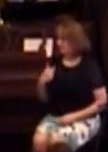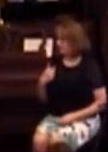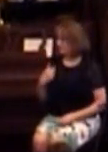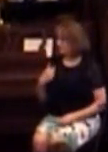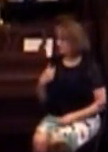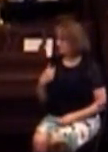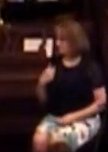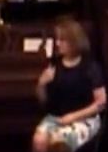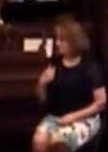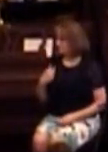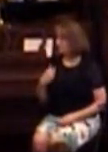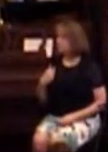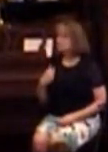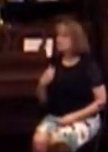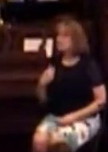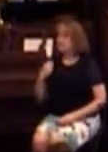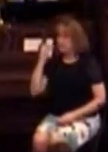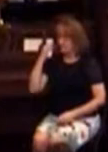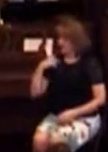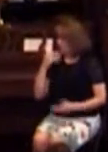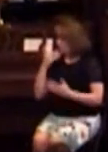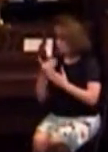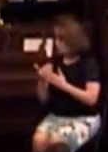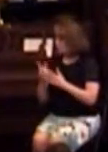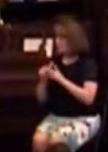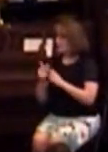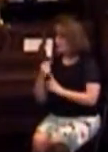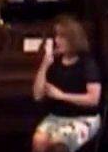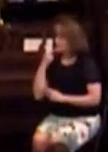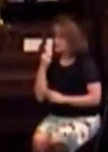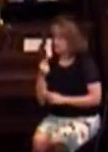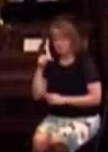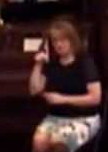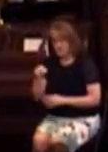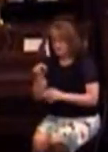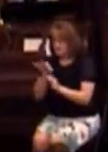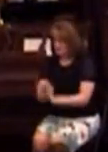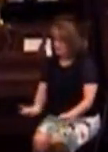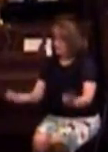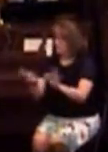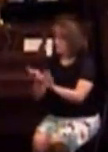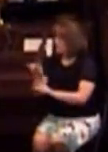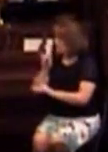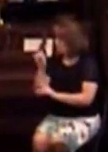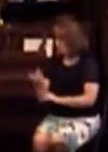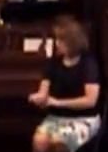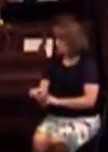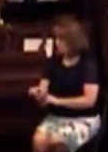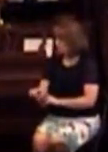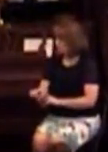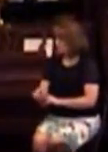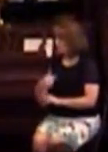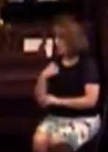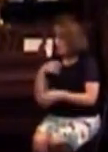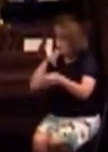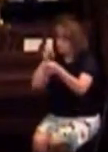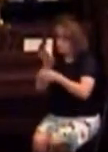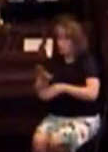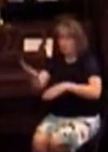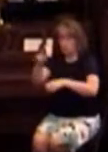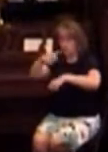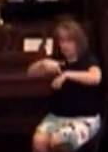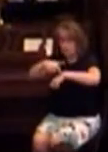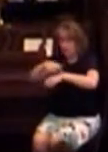a very important question, not urgent, but important. I'm controlling your use of time right now. So here's what I'm going to